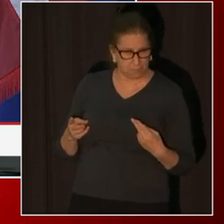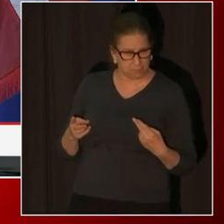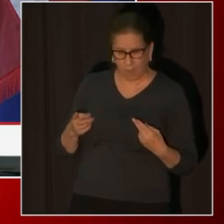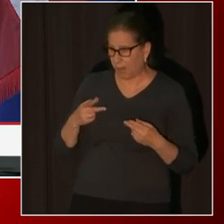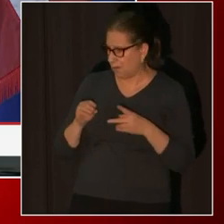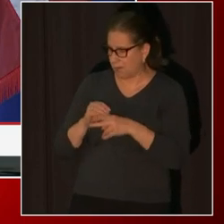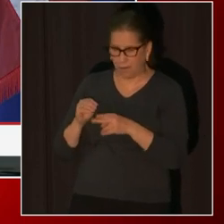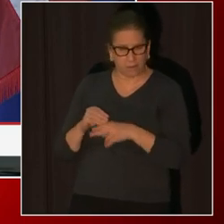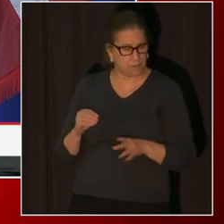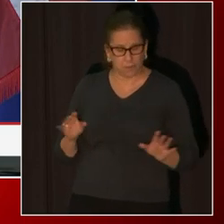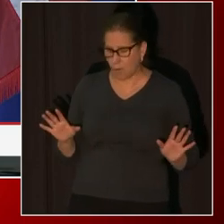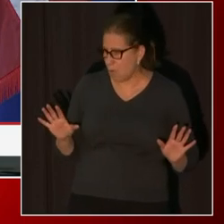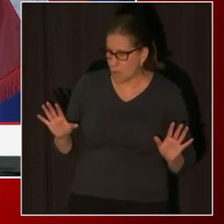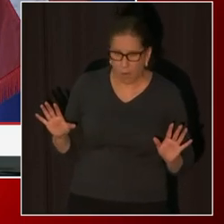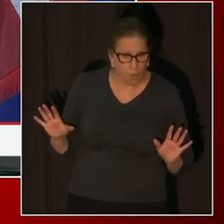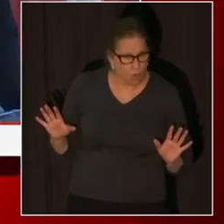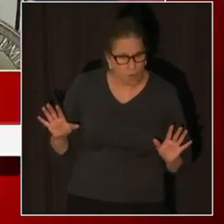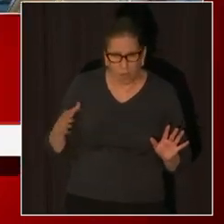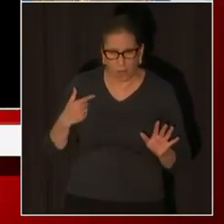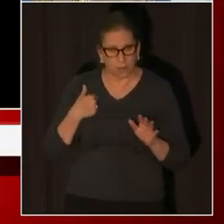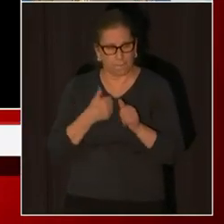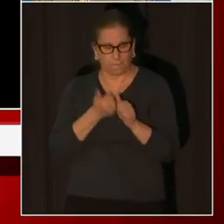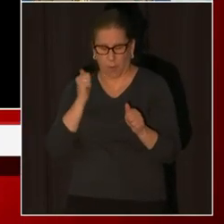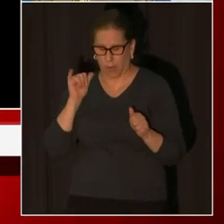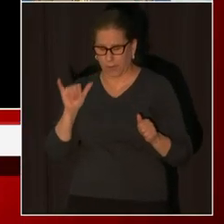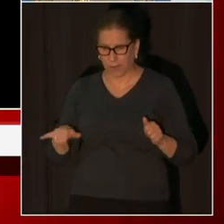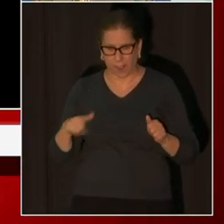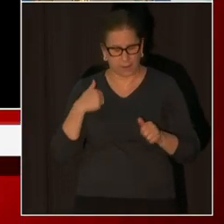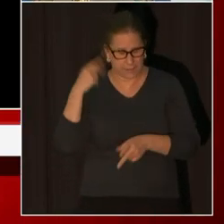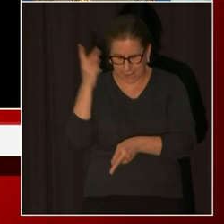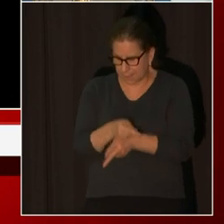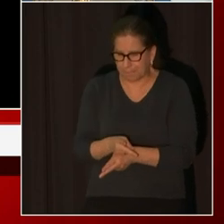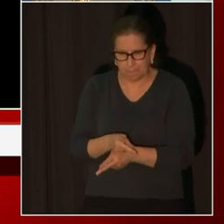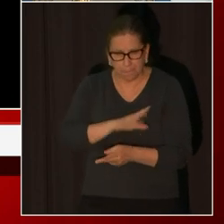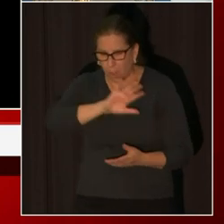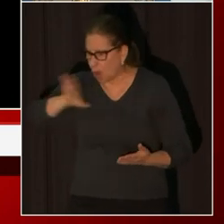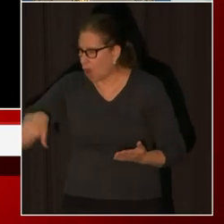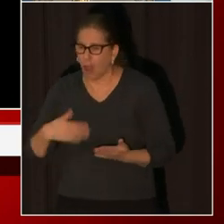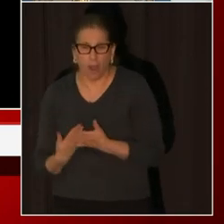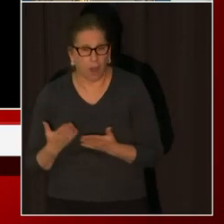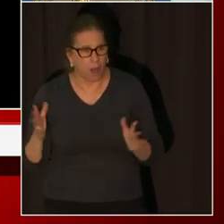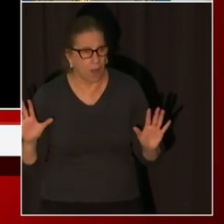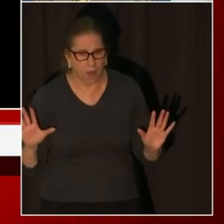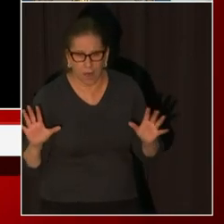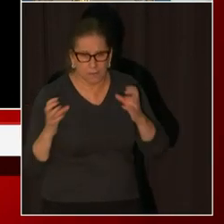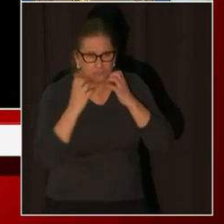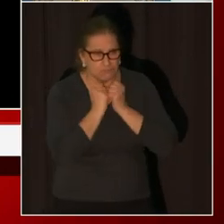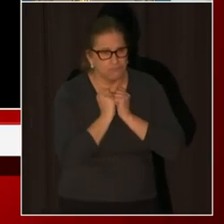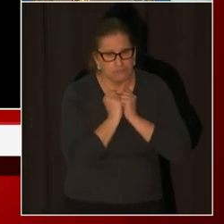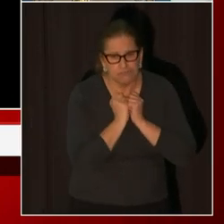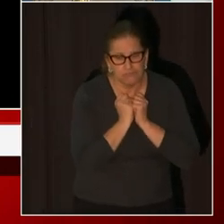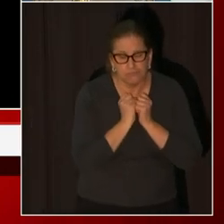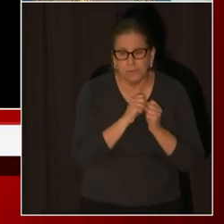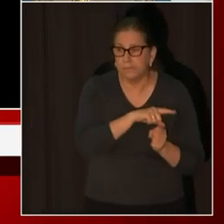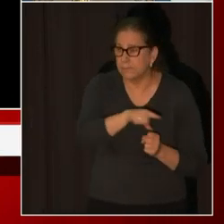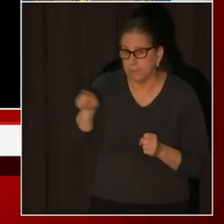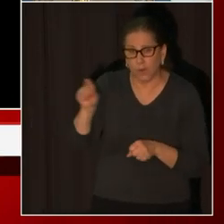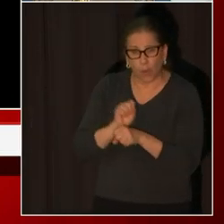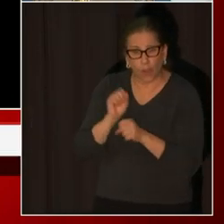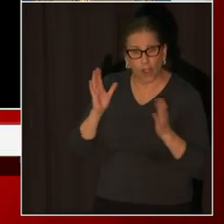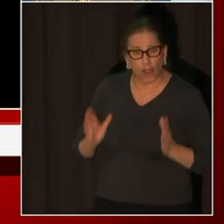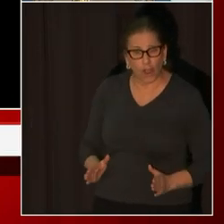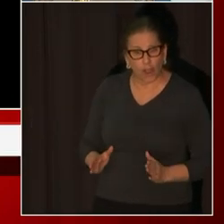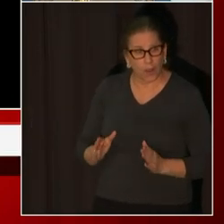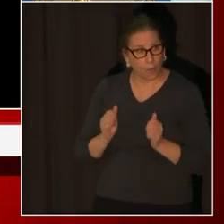to avoid that. But what we have asked our employees is with this budget, and what we will send to the council